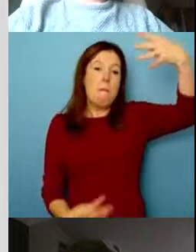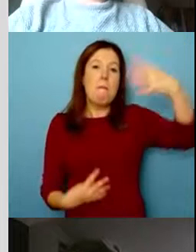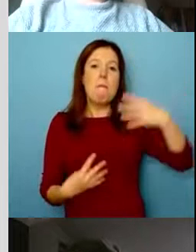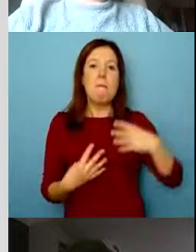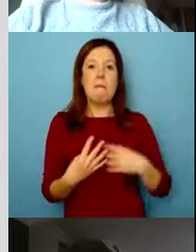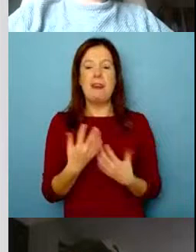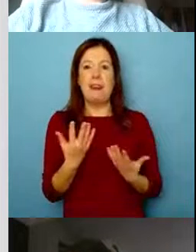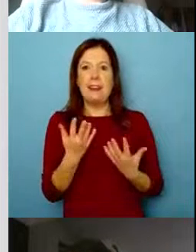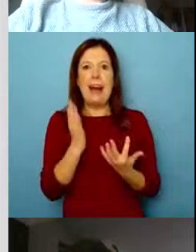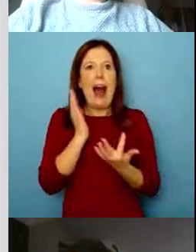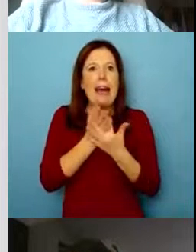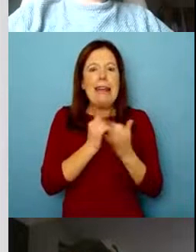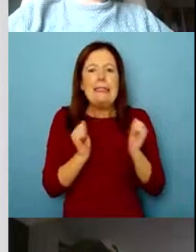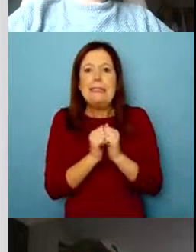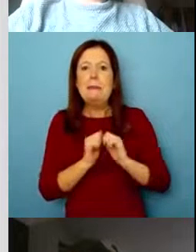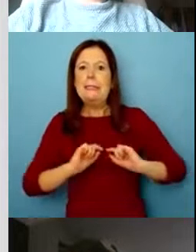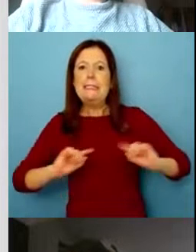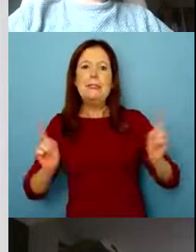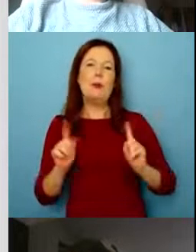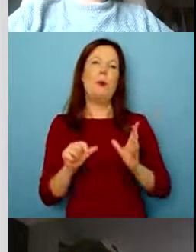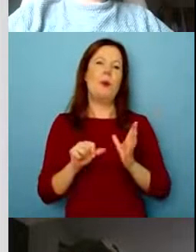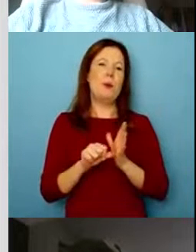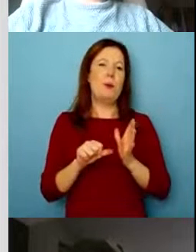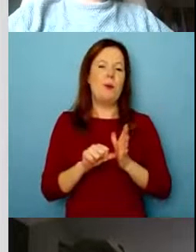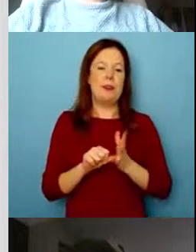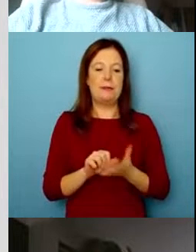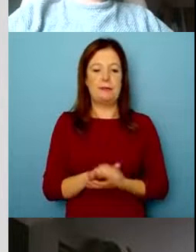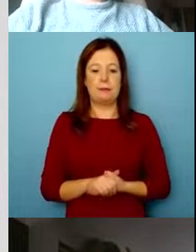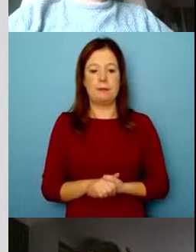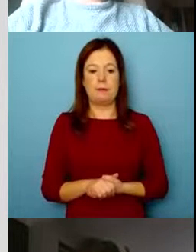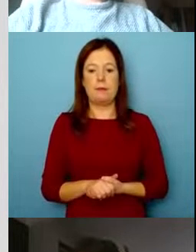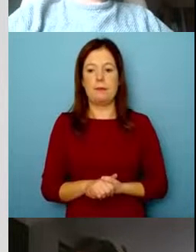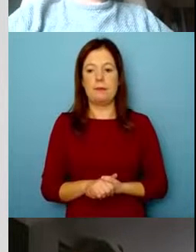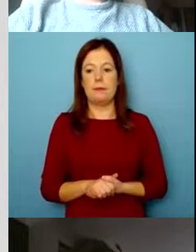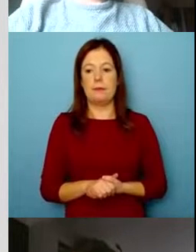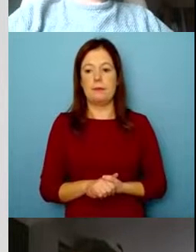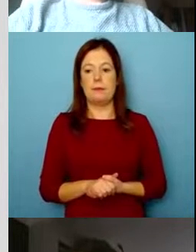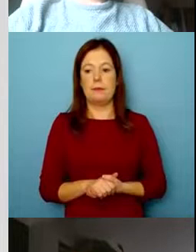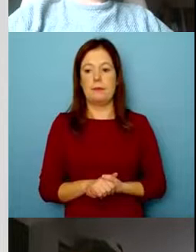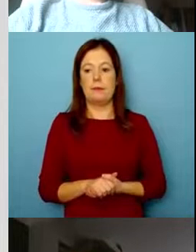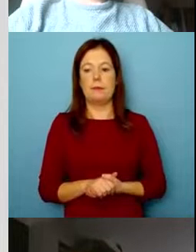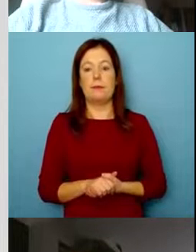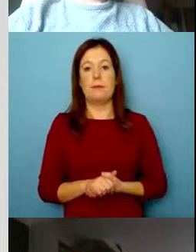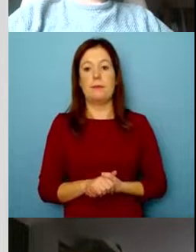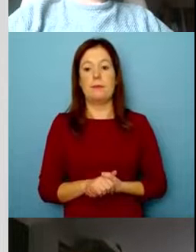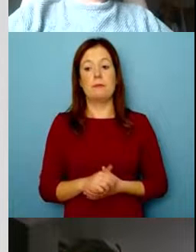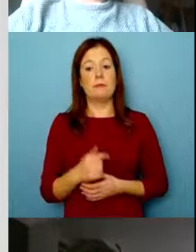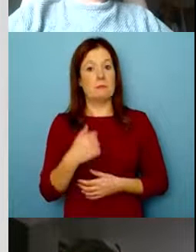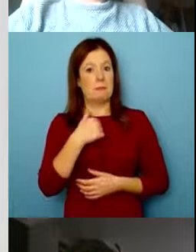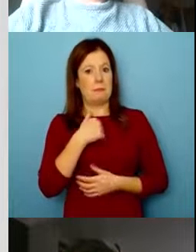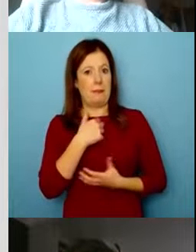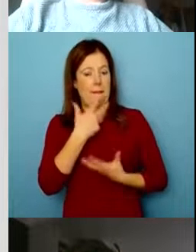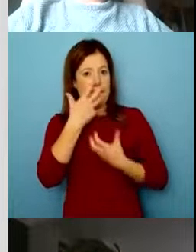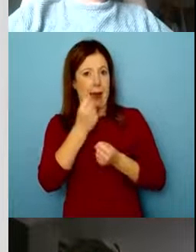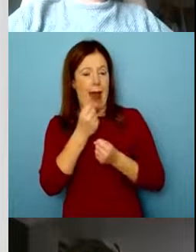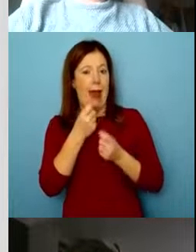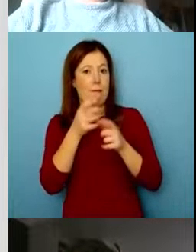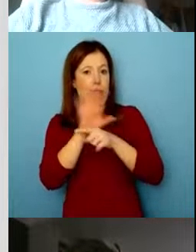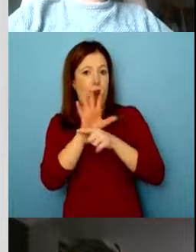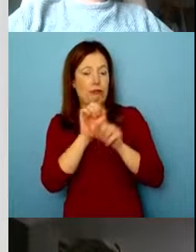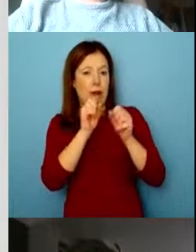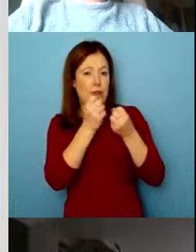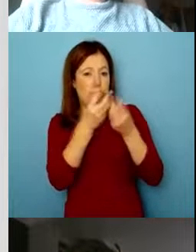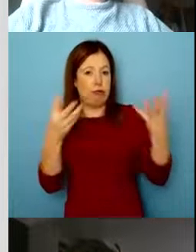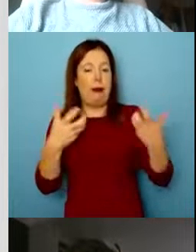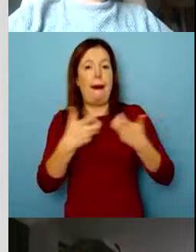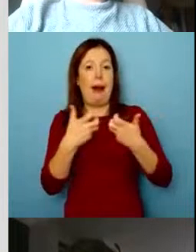kind of accessibility versions. The way that we get such massive scale is to work and collaborate with device partners across the